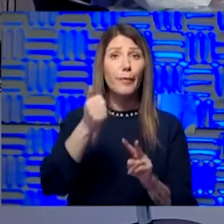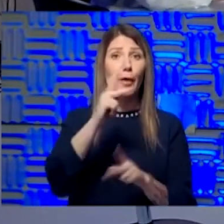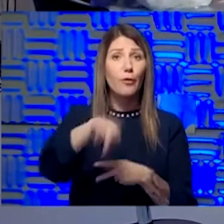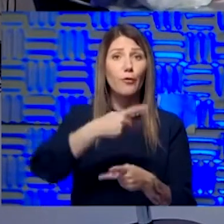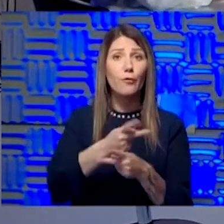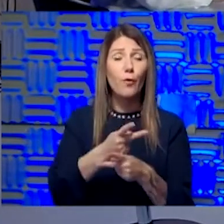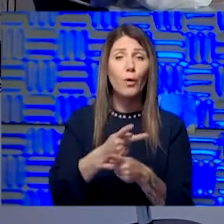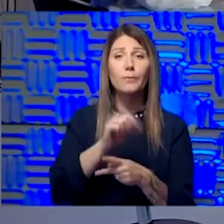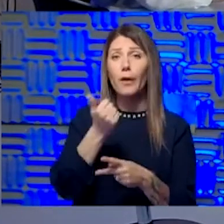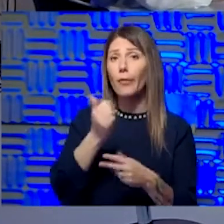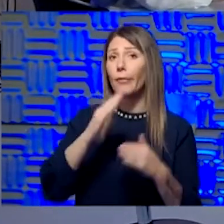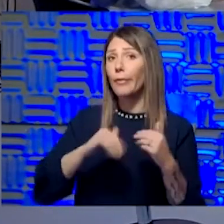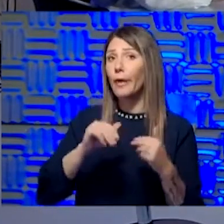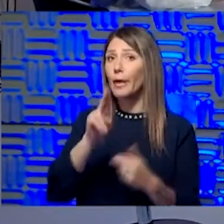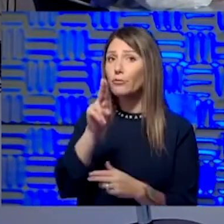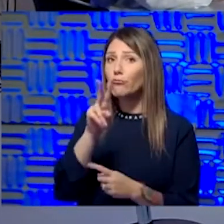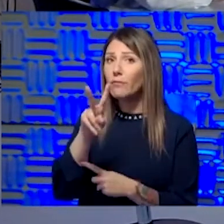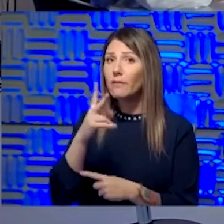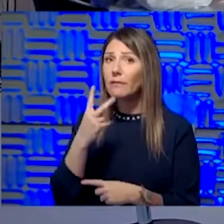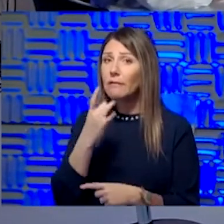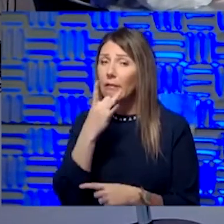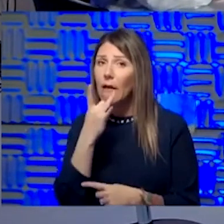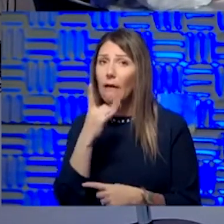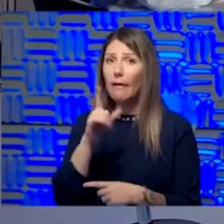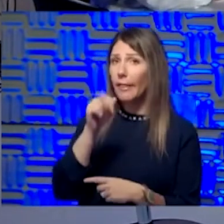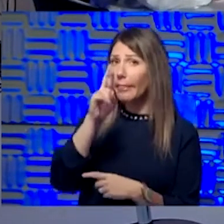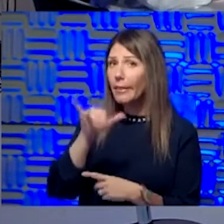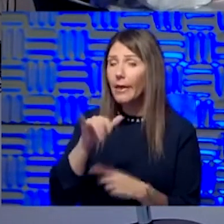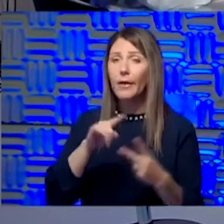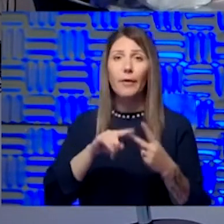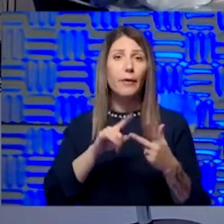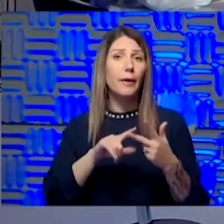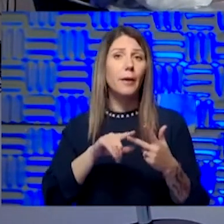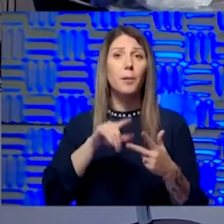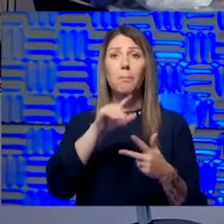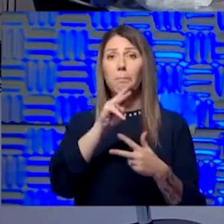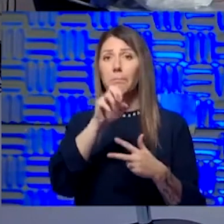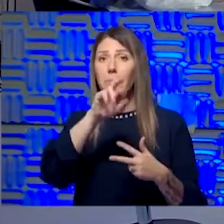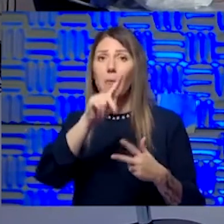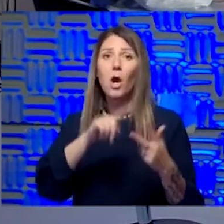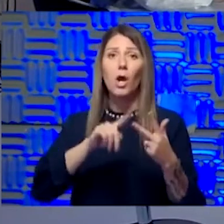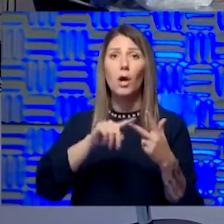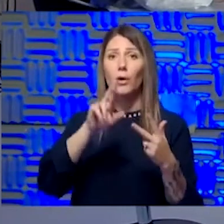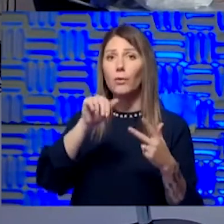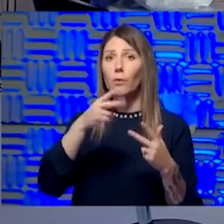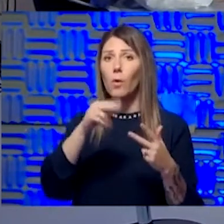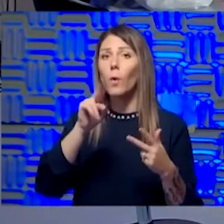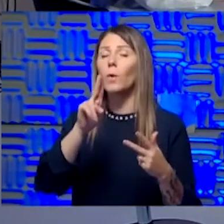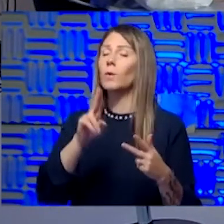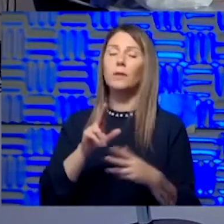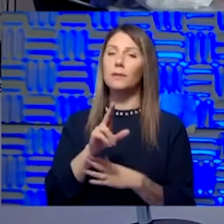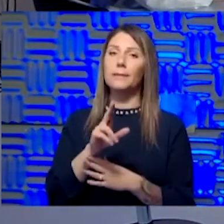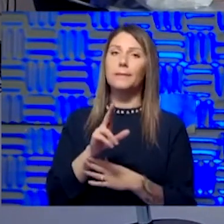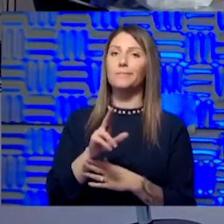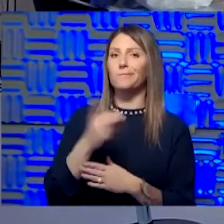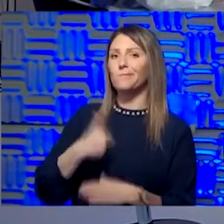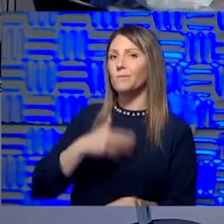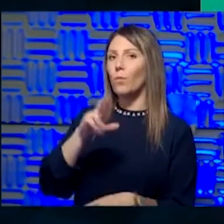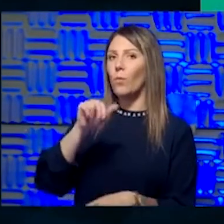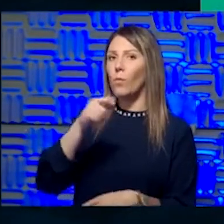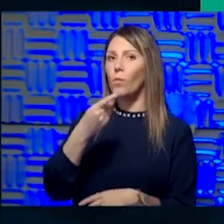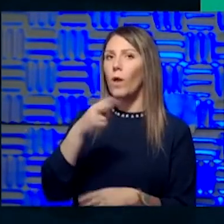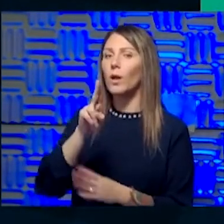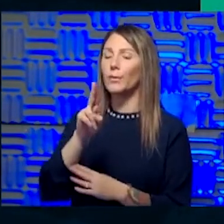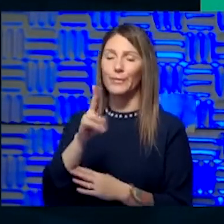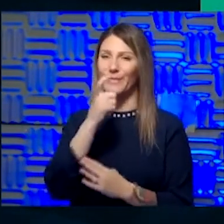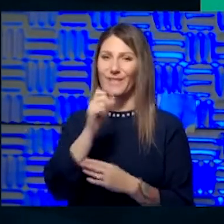besides UV light out there? Larry, or Mark, or Raghu? This is Raghu. No, we're not using any of